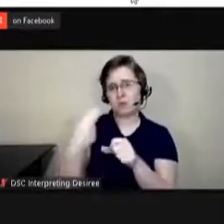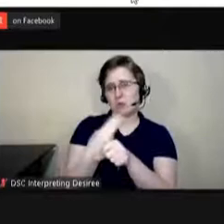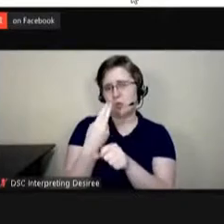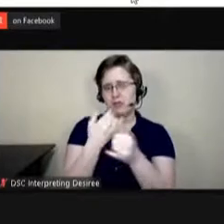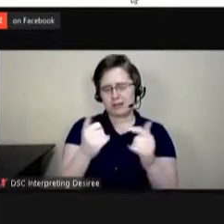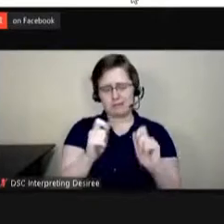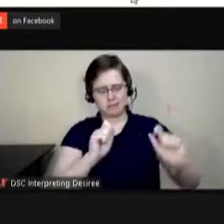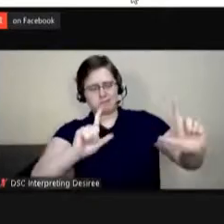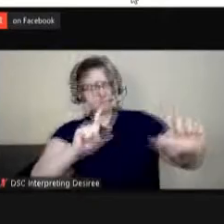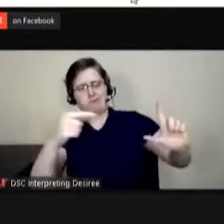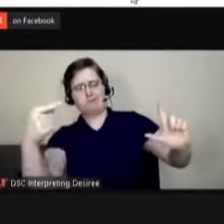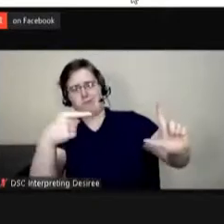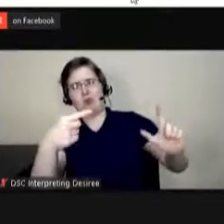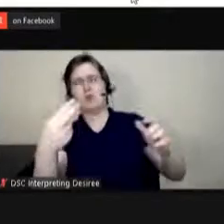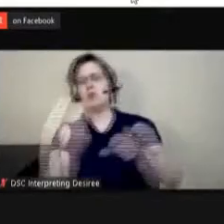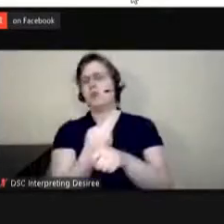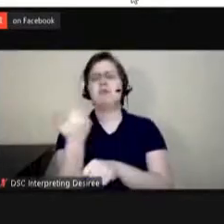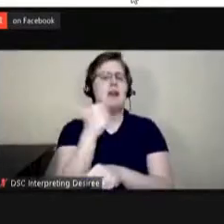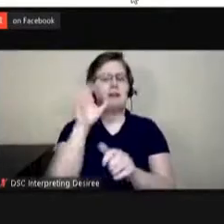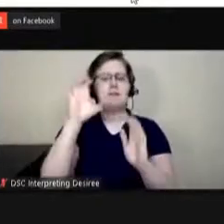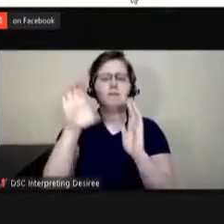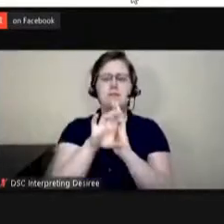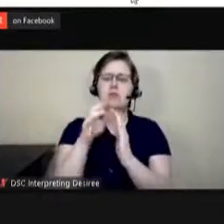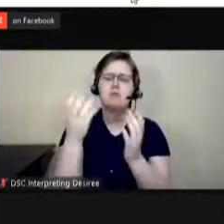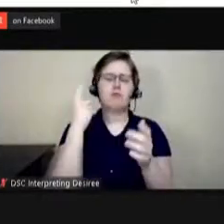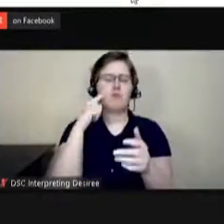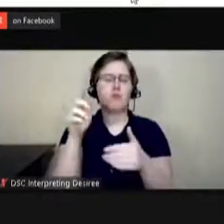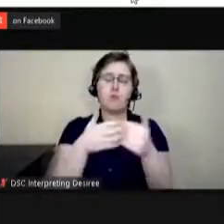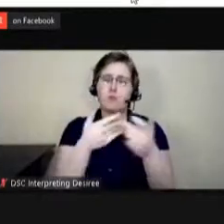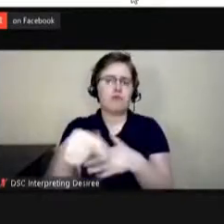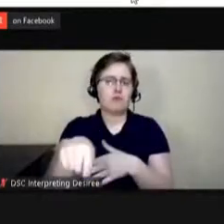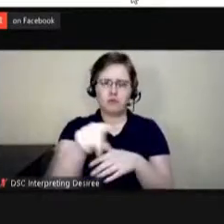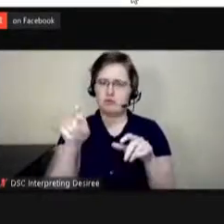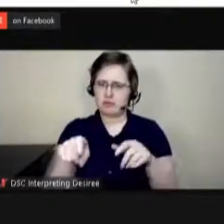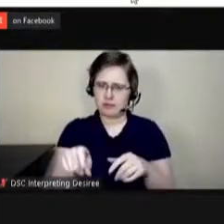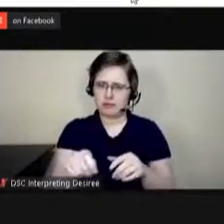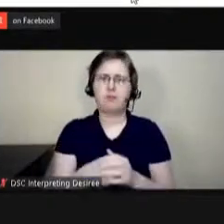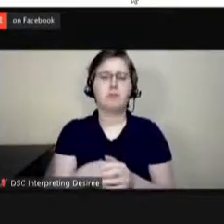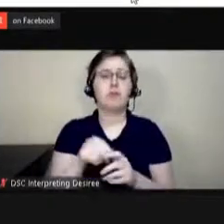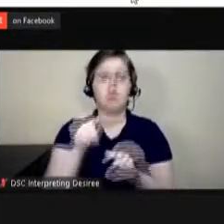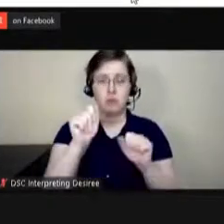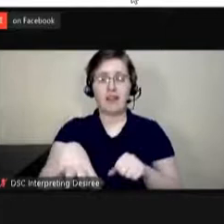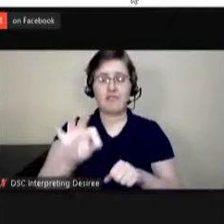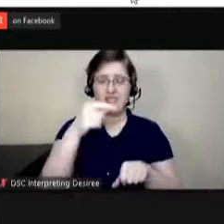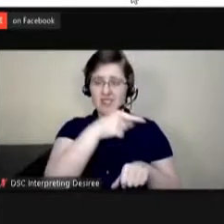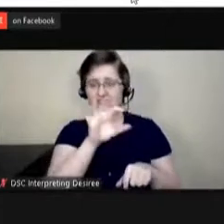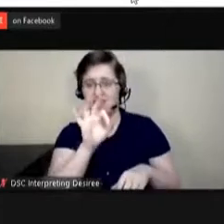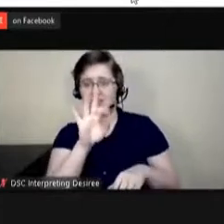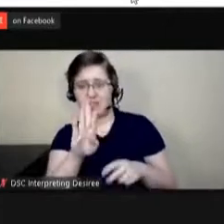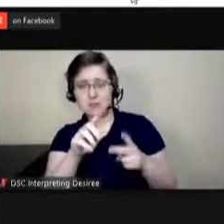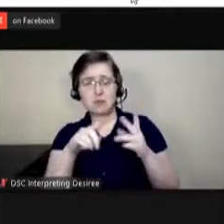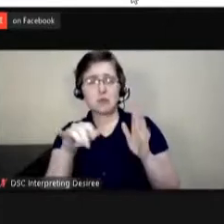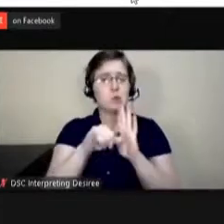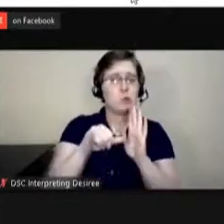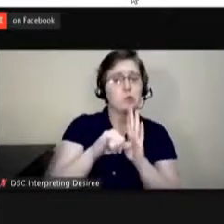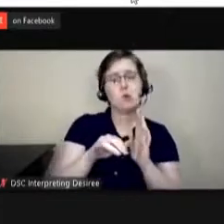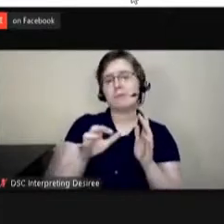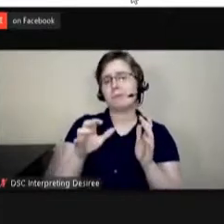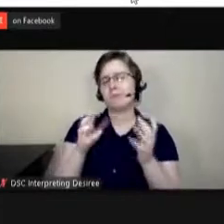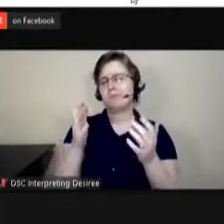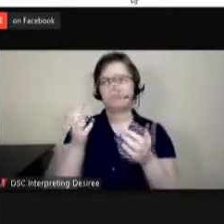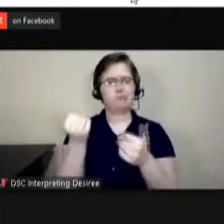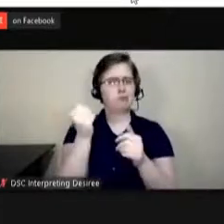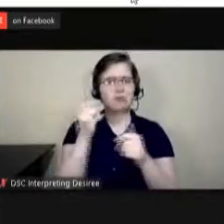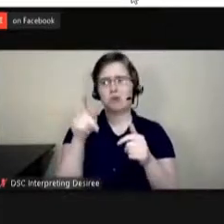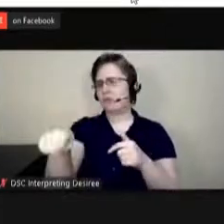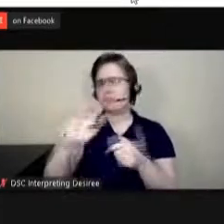And again, please use any of the graphics for whatever you need. I do believe that you will be able to find this on Facebook and YouTube, so the community can